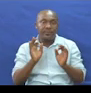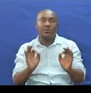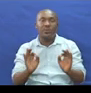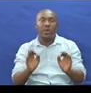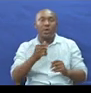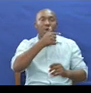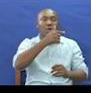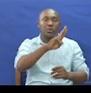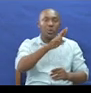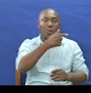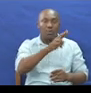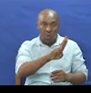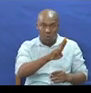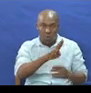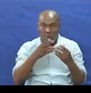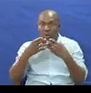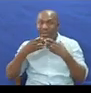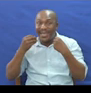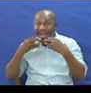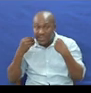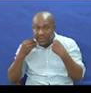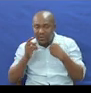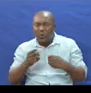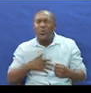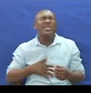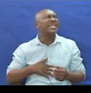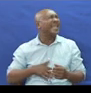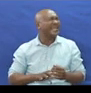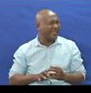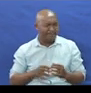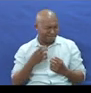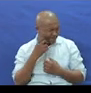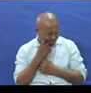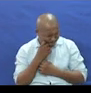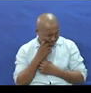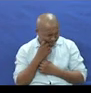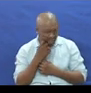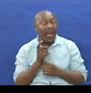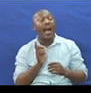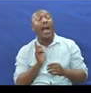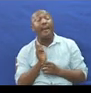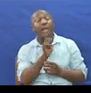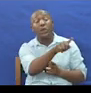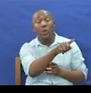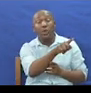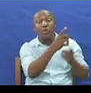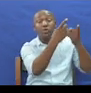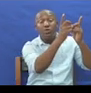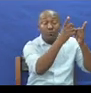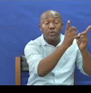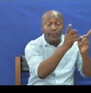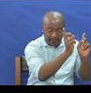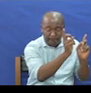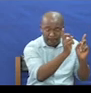Tutu, the cat, was hungry and said to himself, I'll go to the bushes,